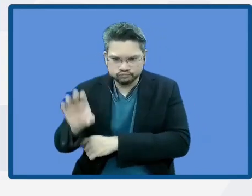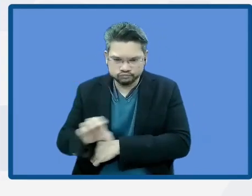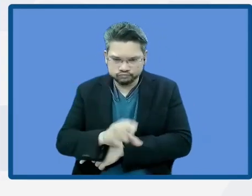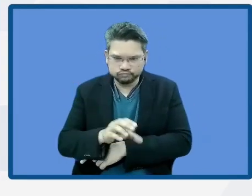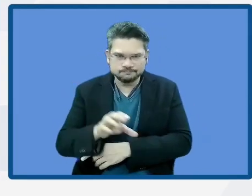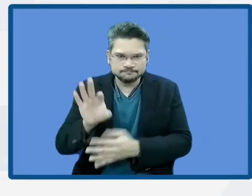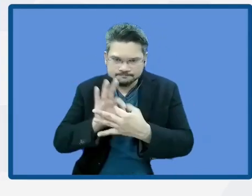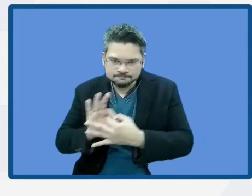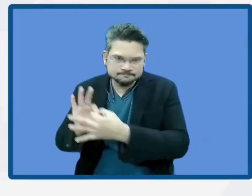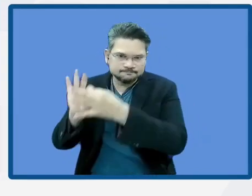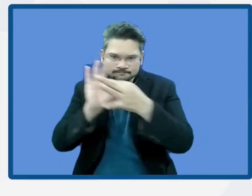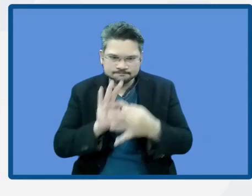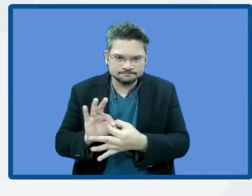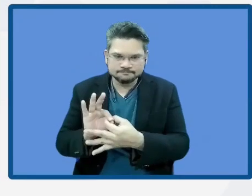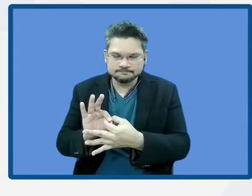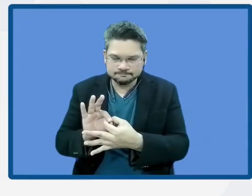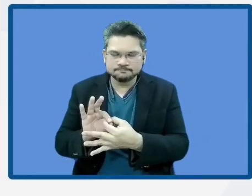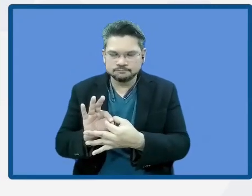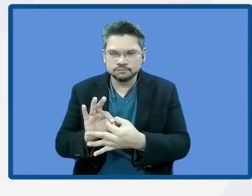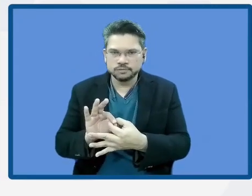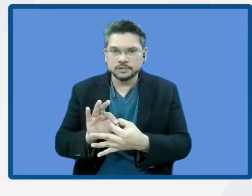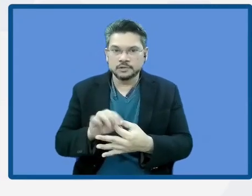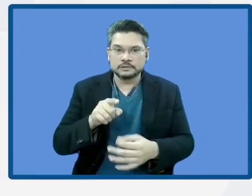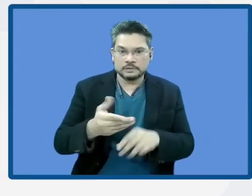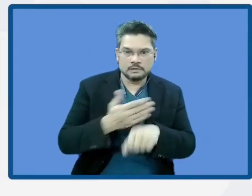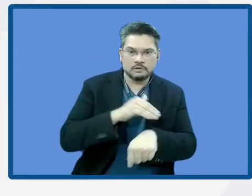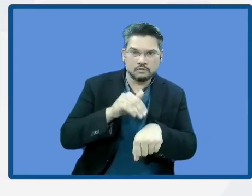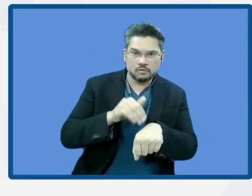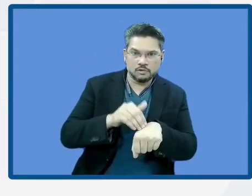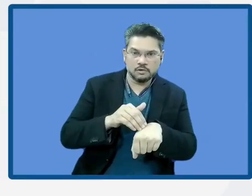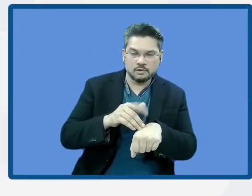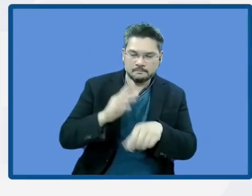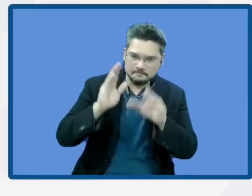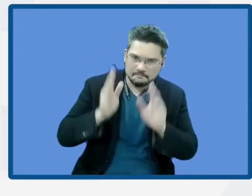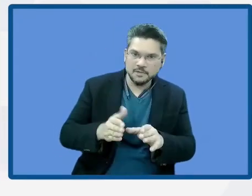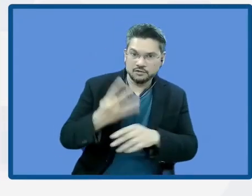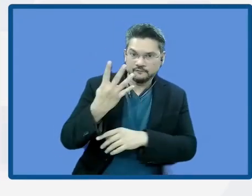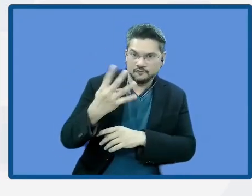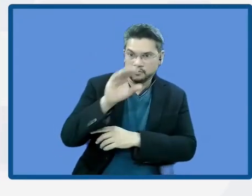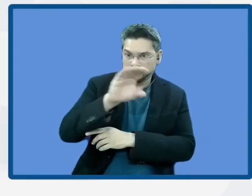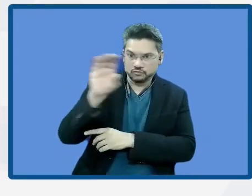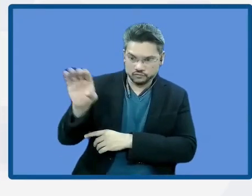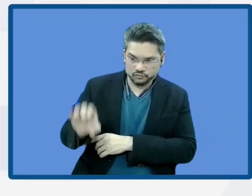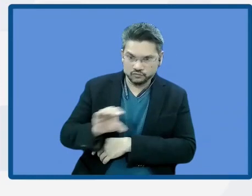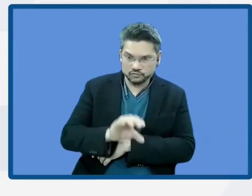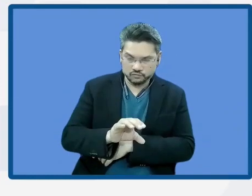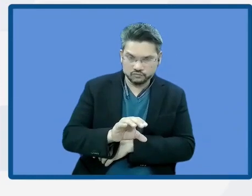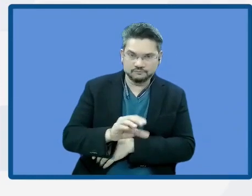warning systems, including all 4 components, we must always take into account